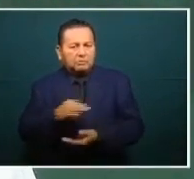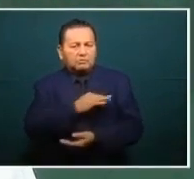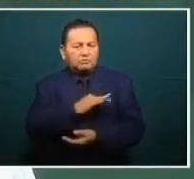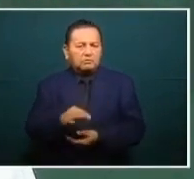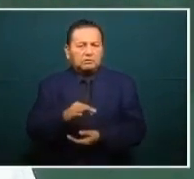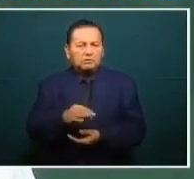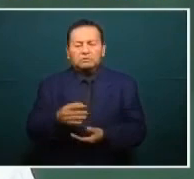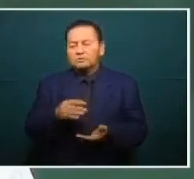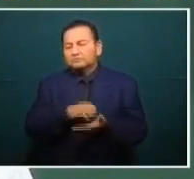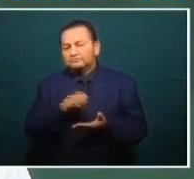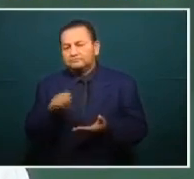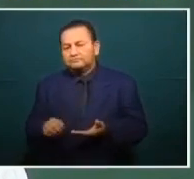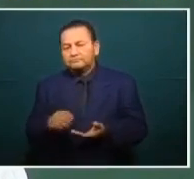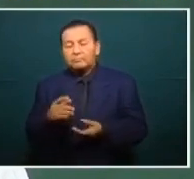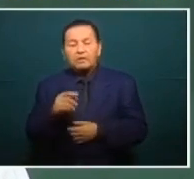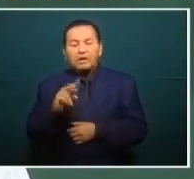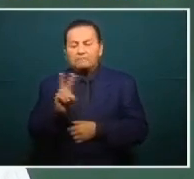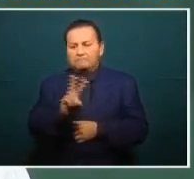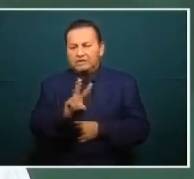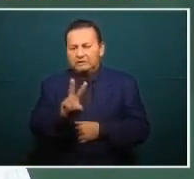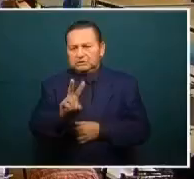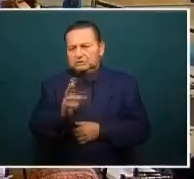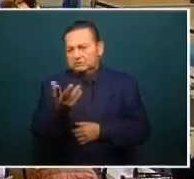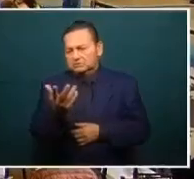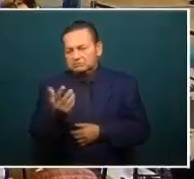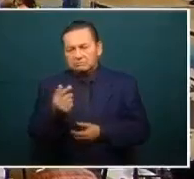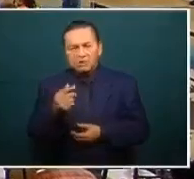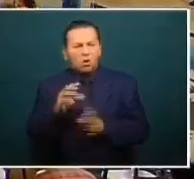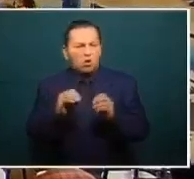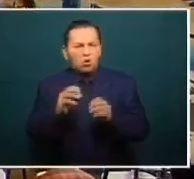He says, I'm sure we're going through with a treaty.